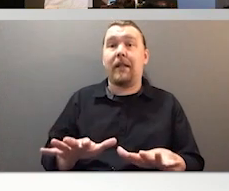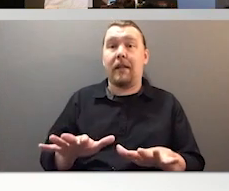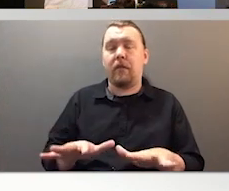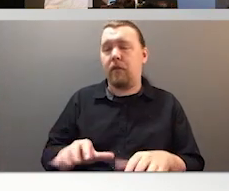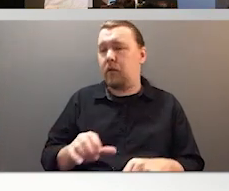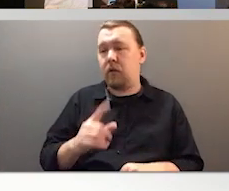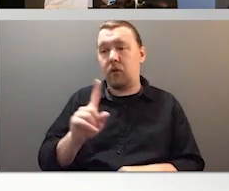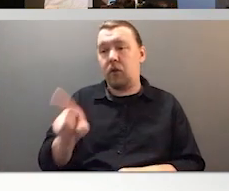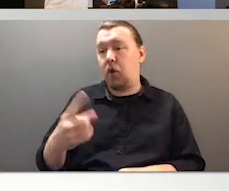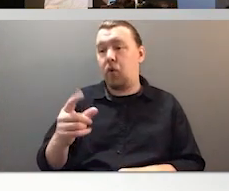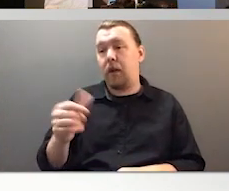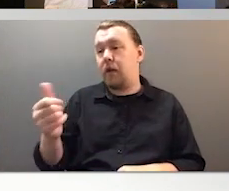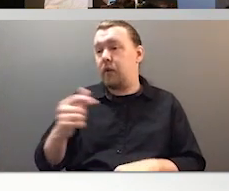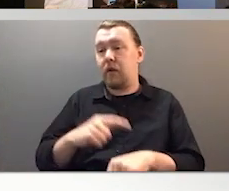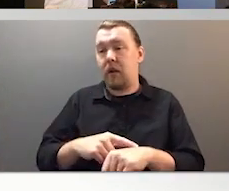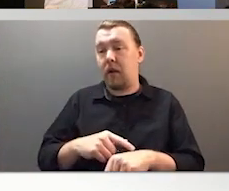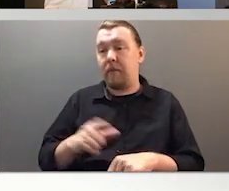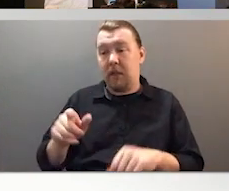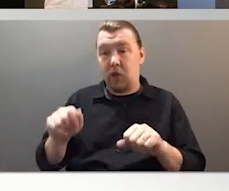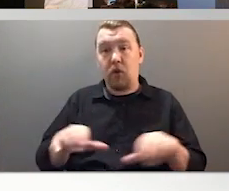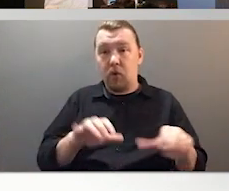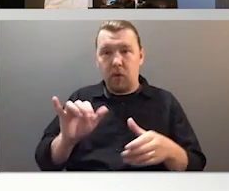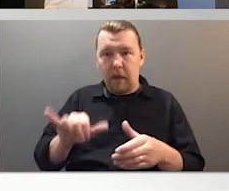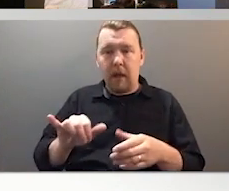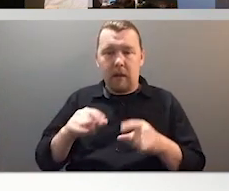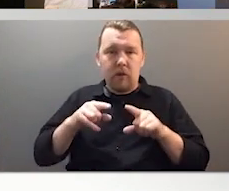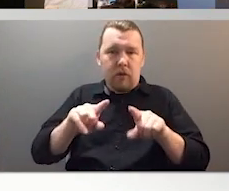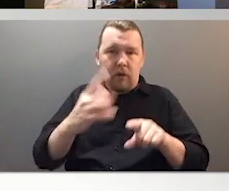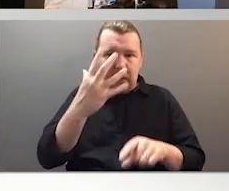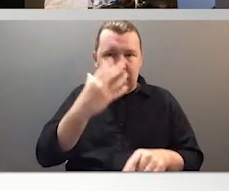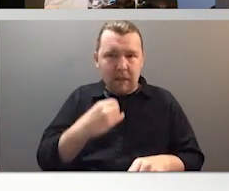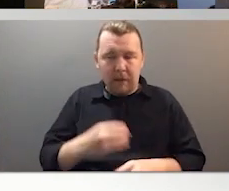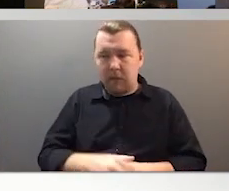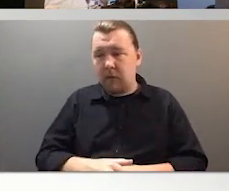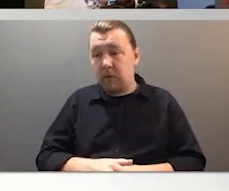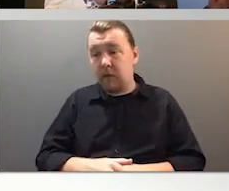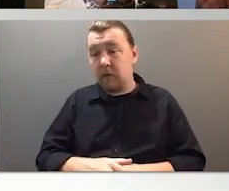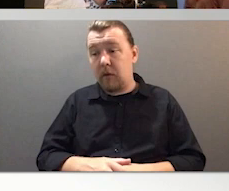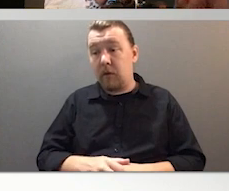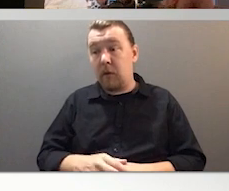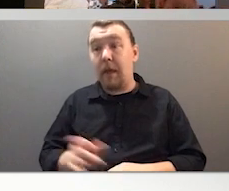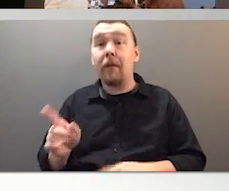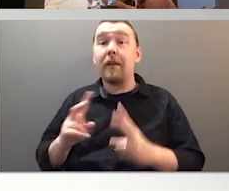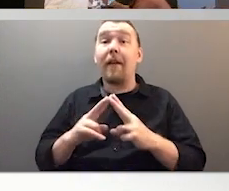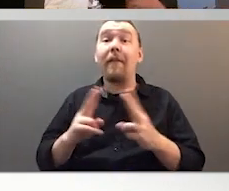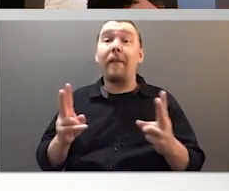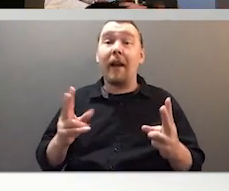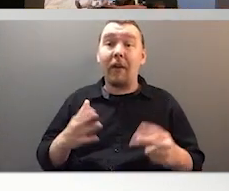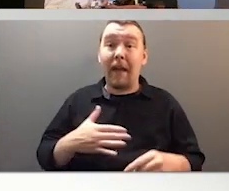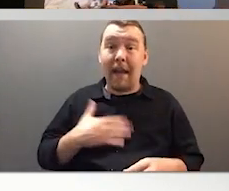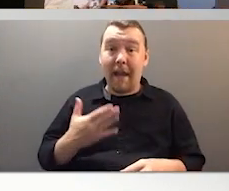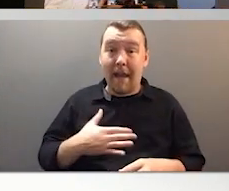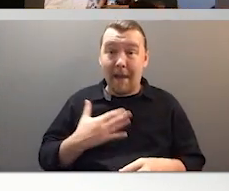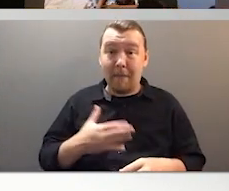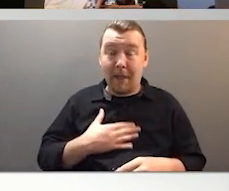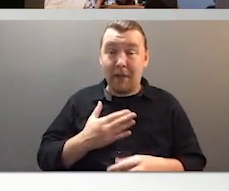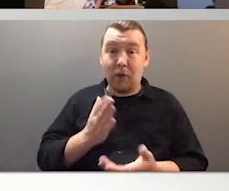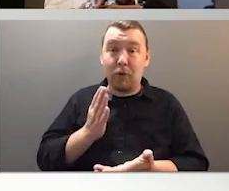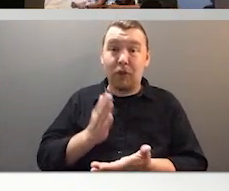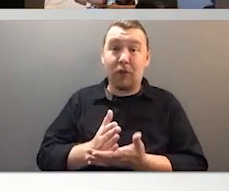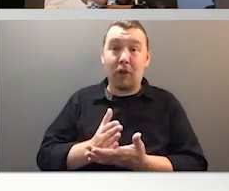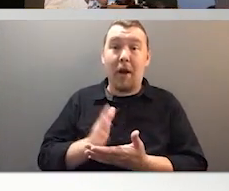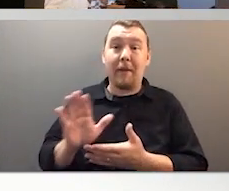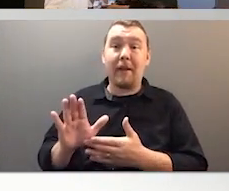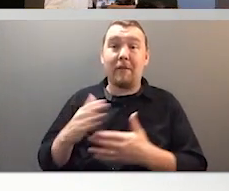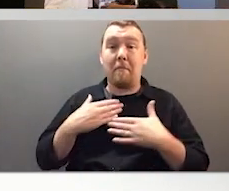do that was when he was sleeping. And so he was very happy that he could just stop his body from doing